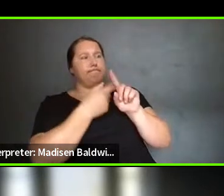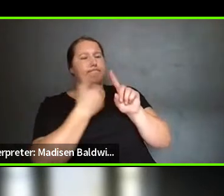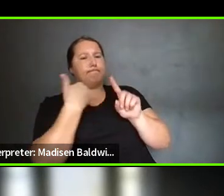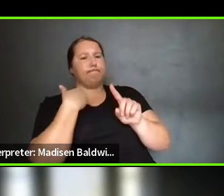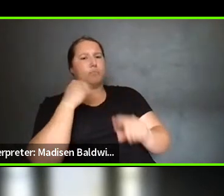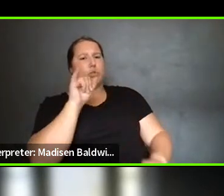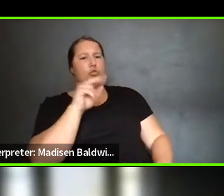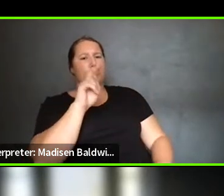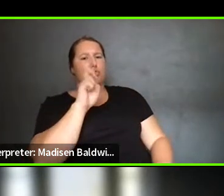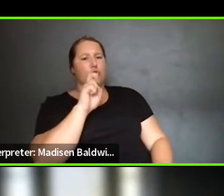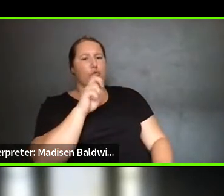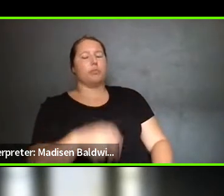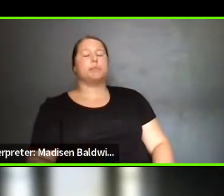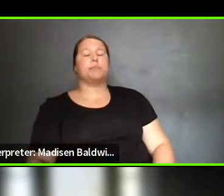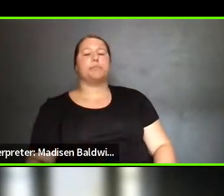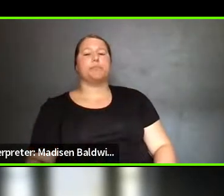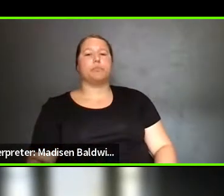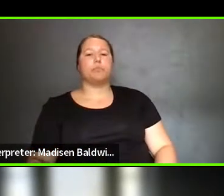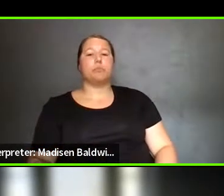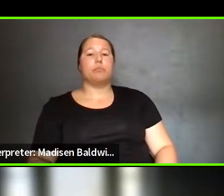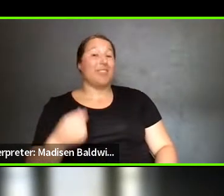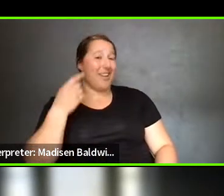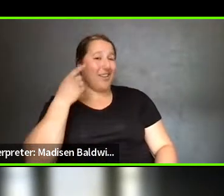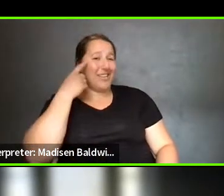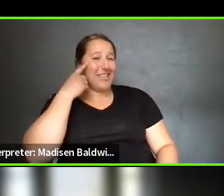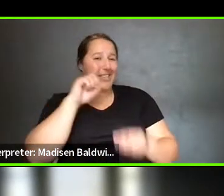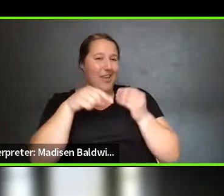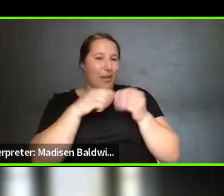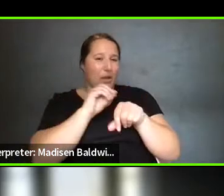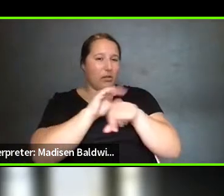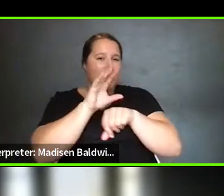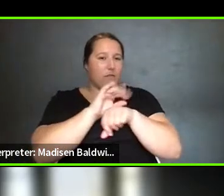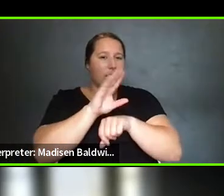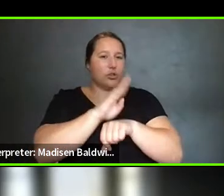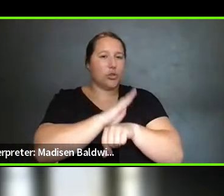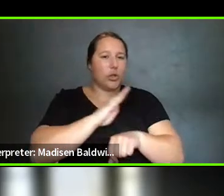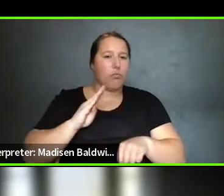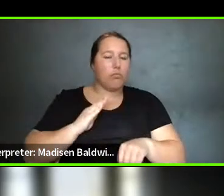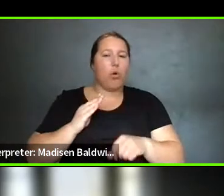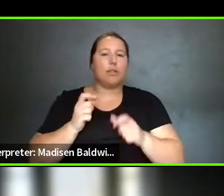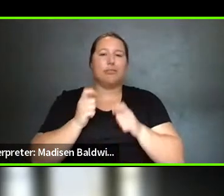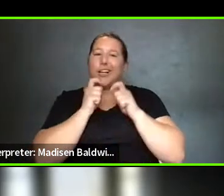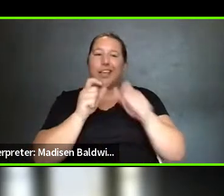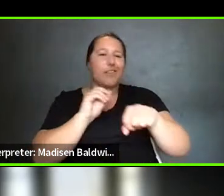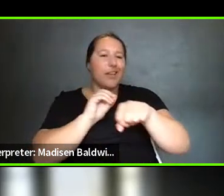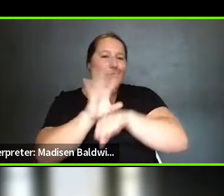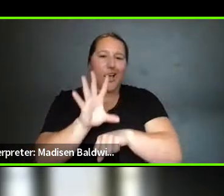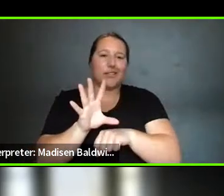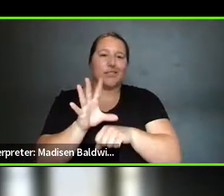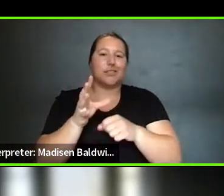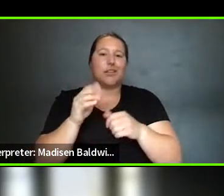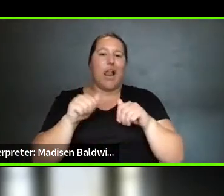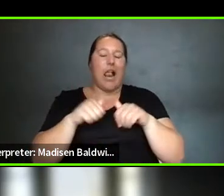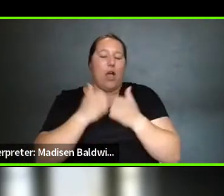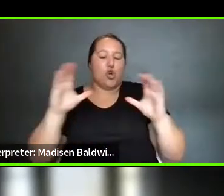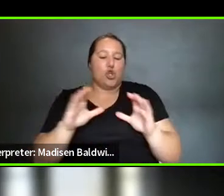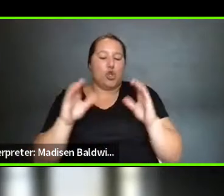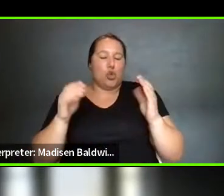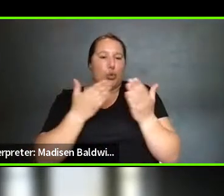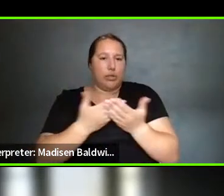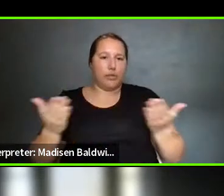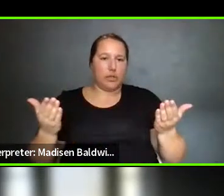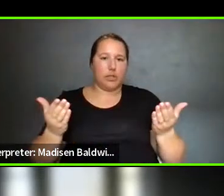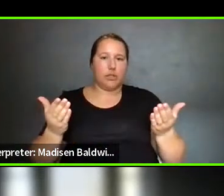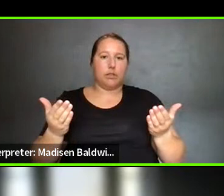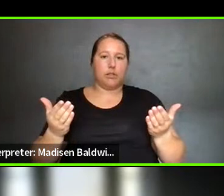the advisory, when you think about an advisory, they're giving you advice on how to do something. And when I looked